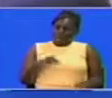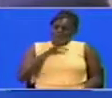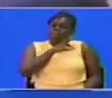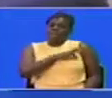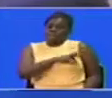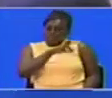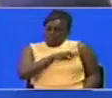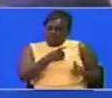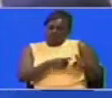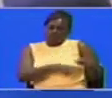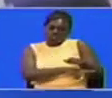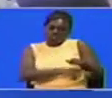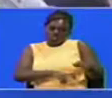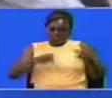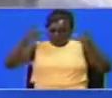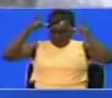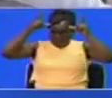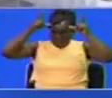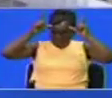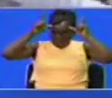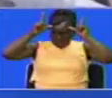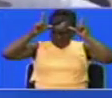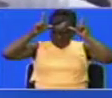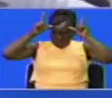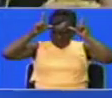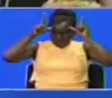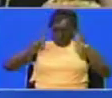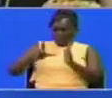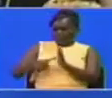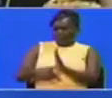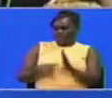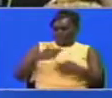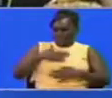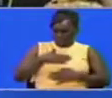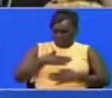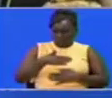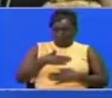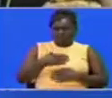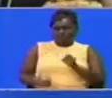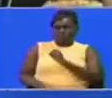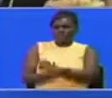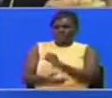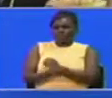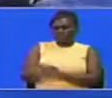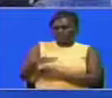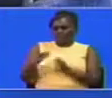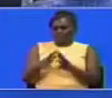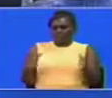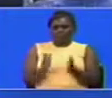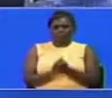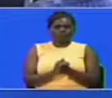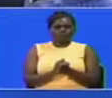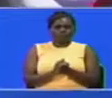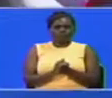who are benefiting from this cattle rustling in Kerio Valley. Okay, we'll ask Mheshimiwa if the POCOS are trying to expand the territory. Mheshimiwa, what are your